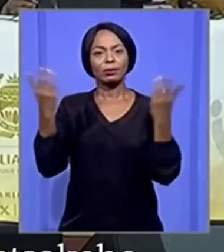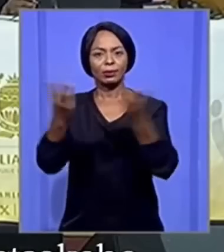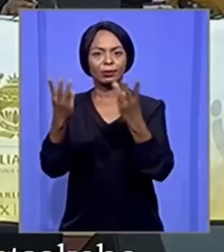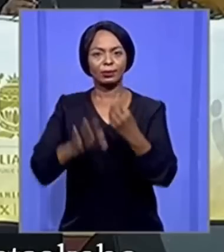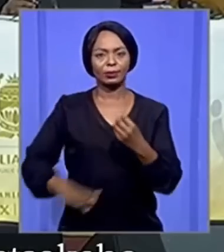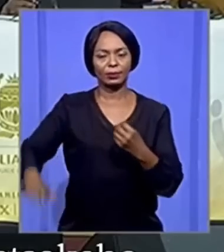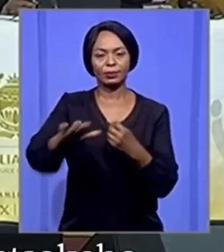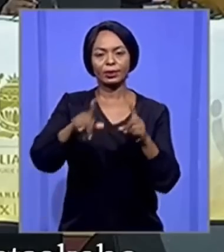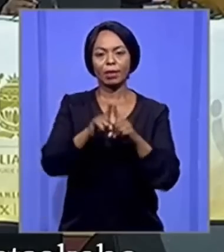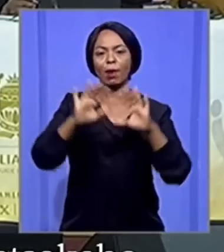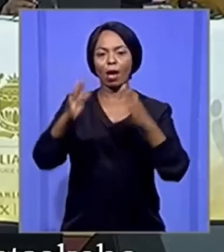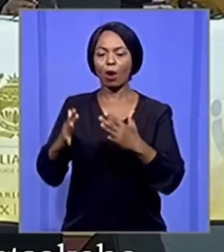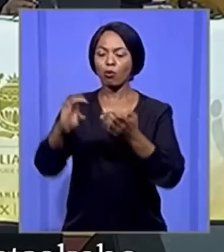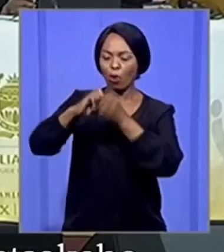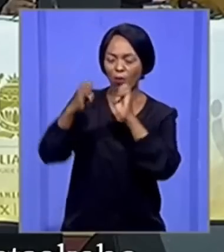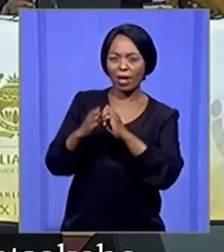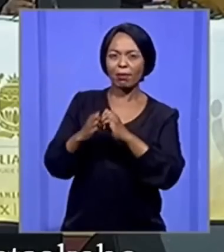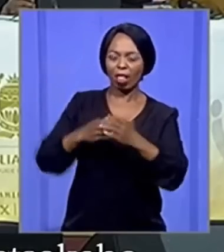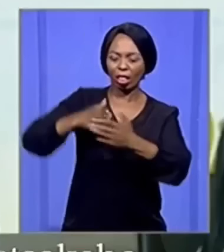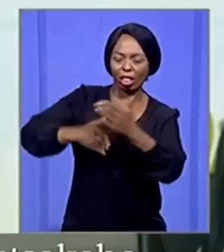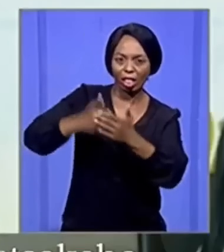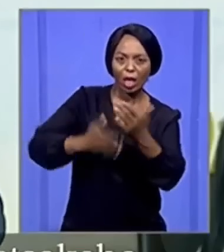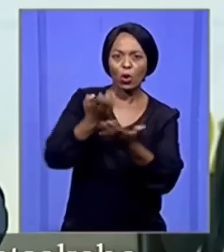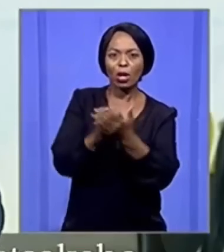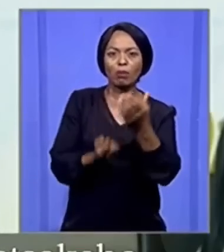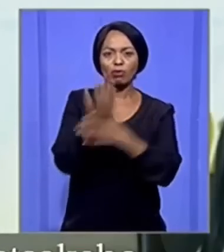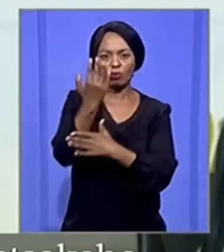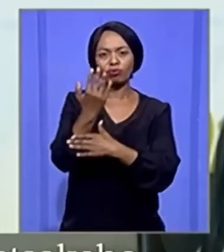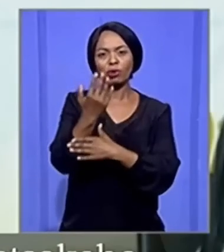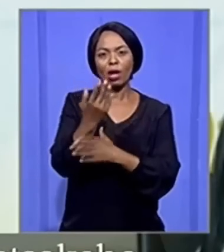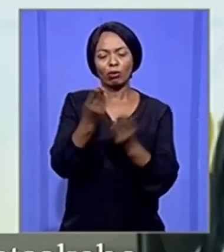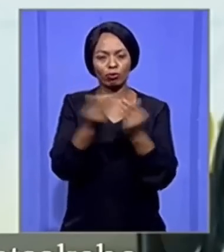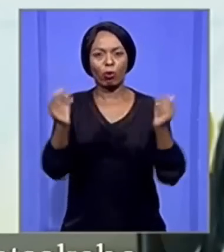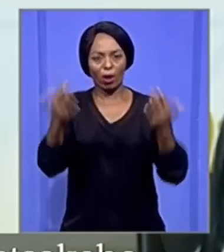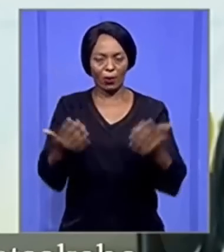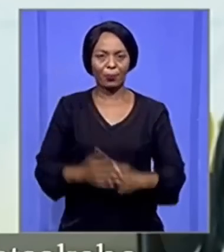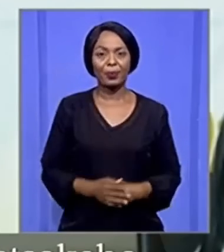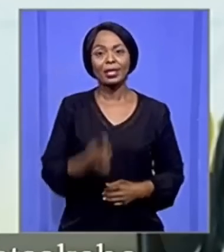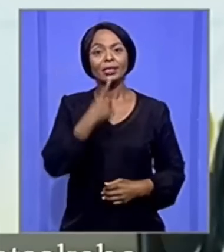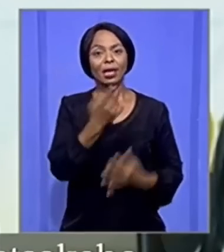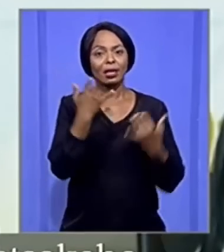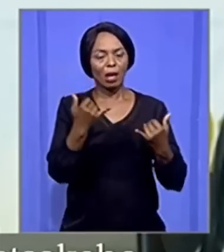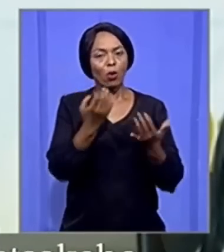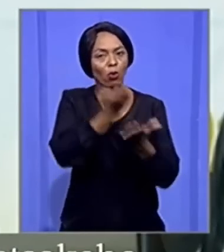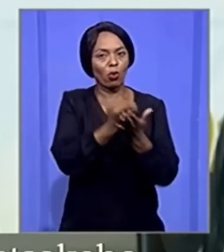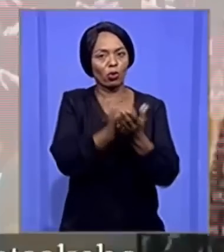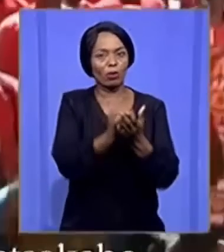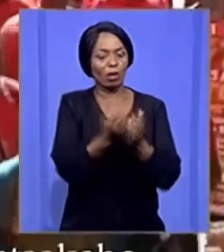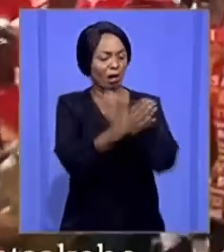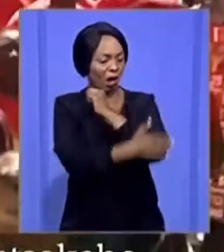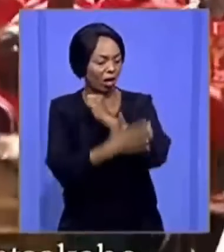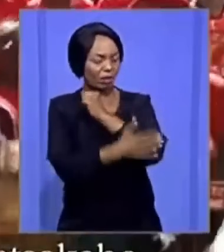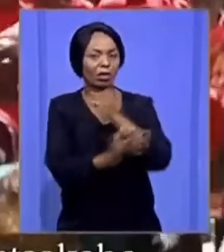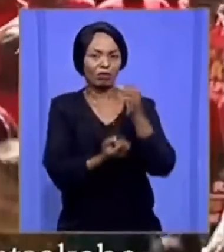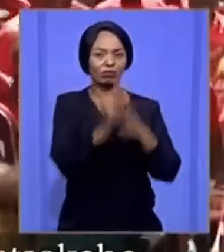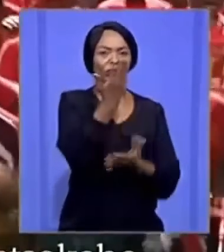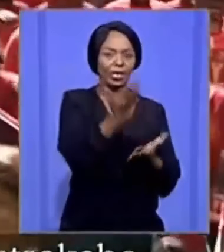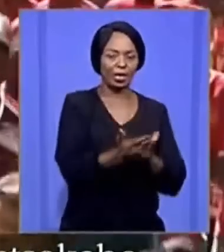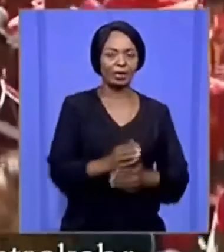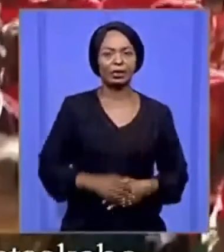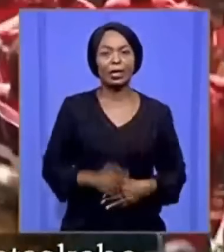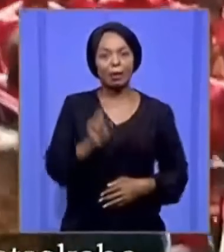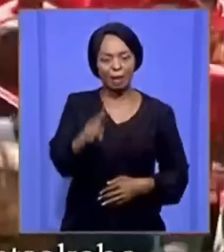thibelang kgolo ya ikonomi le gale a re go na le tsholofelo ya gore ikonomi ya naga e ka gola se amogetswe